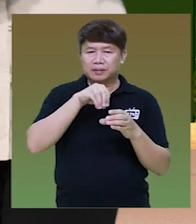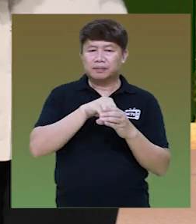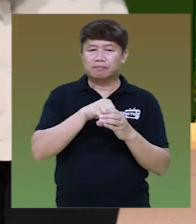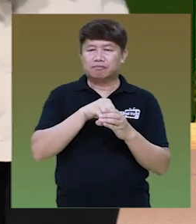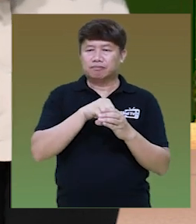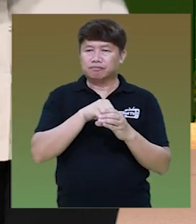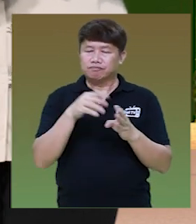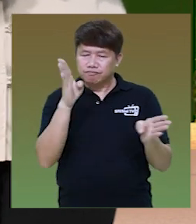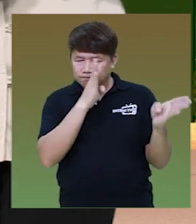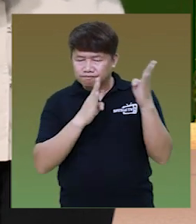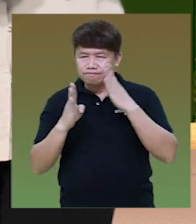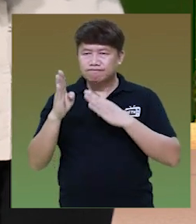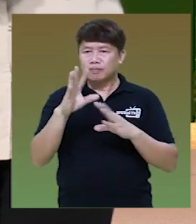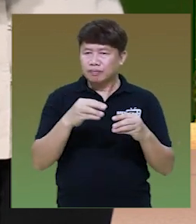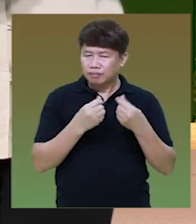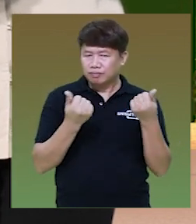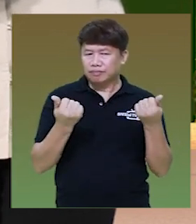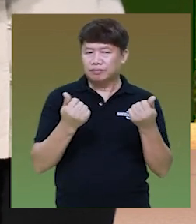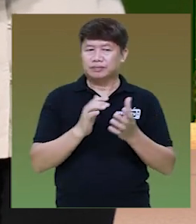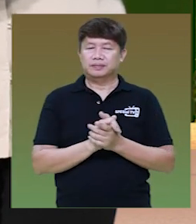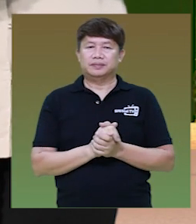the problem and the solution.